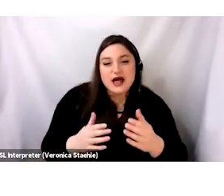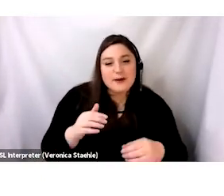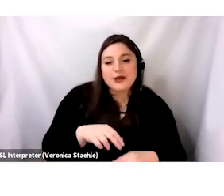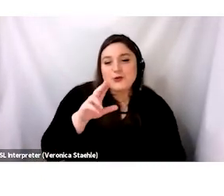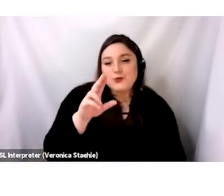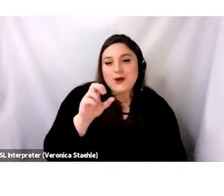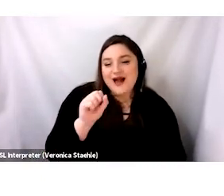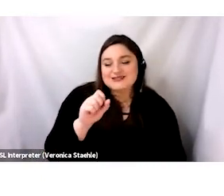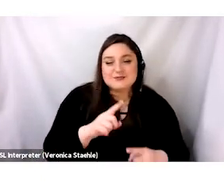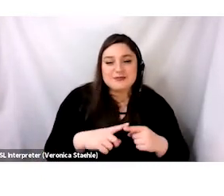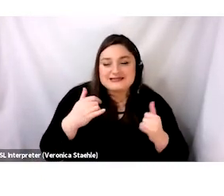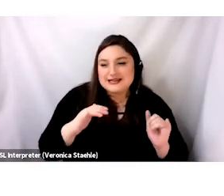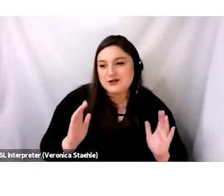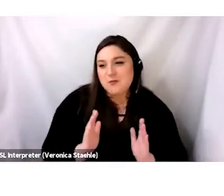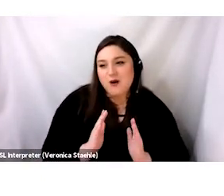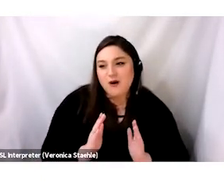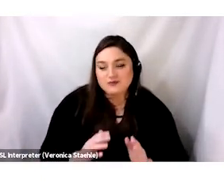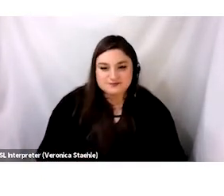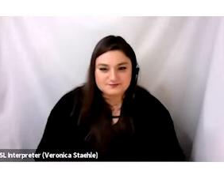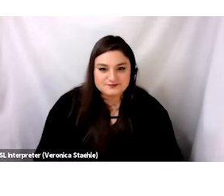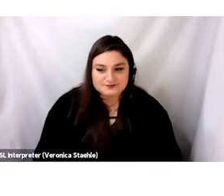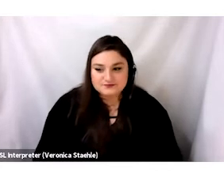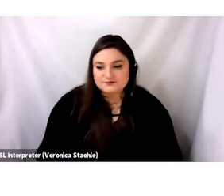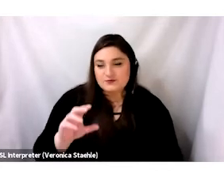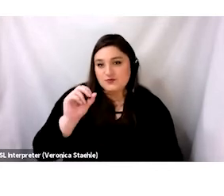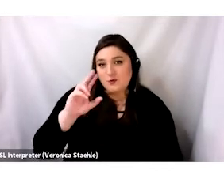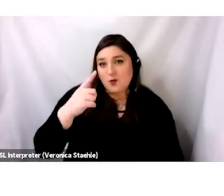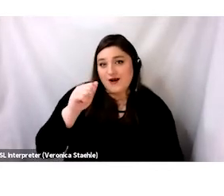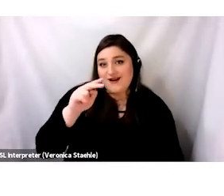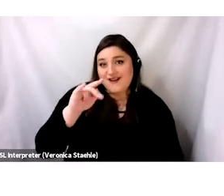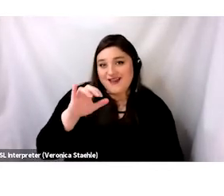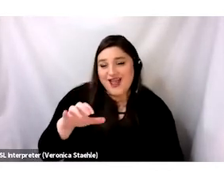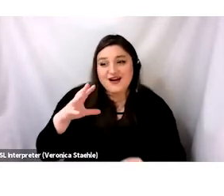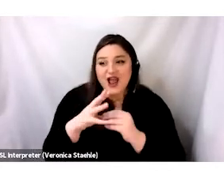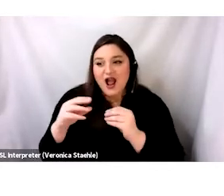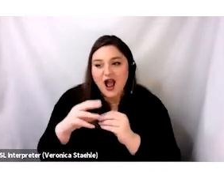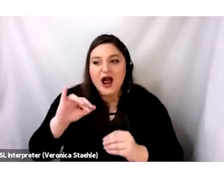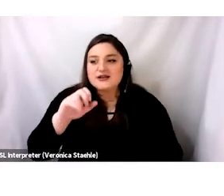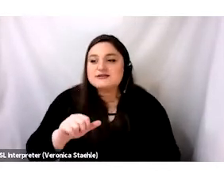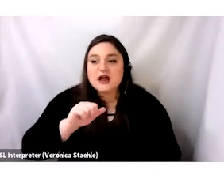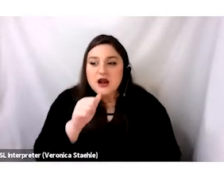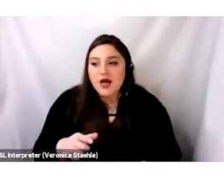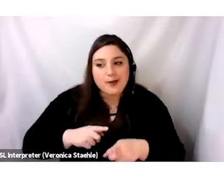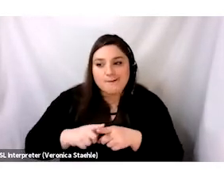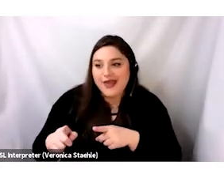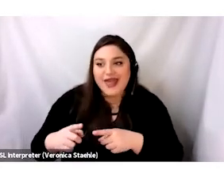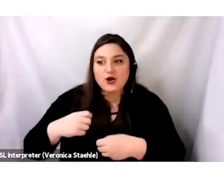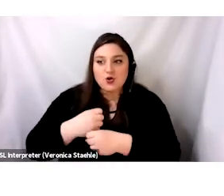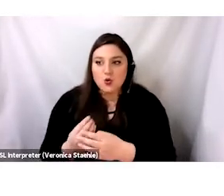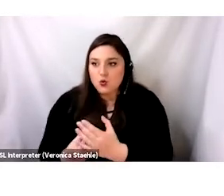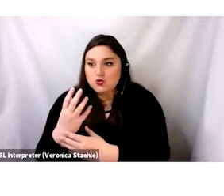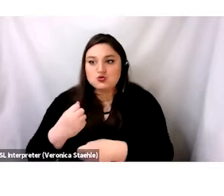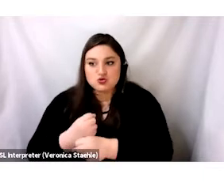very small movement, right? But organic cotton is still not the main form of cotton that's being produced. These sort of